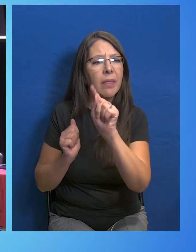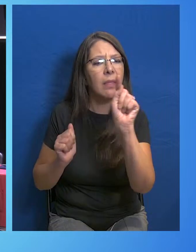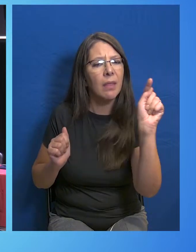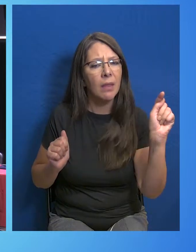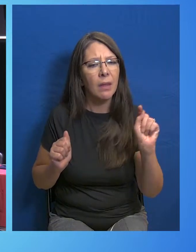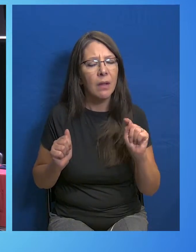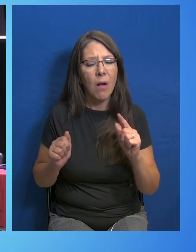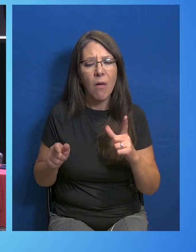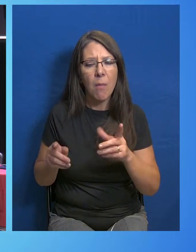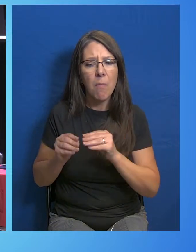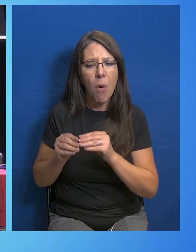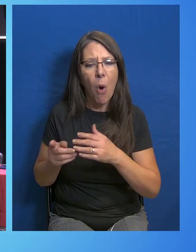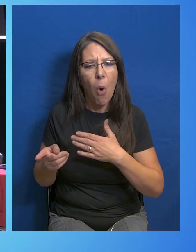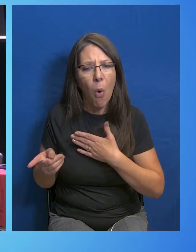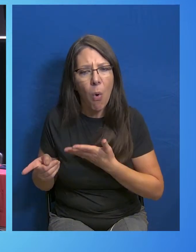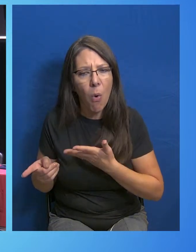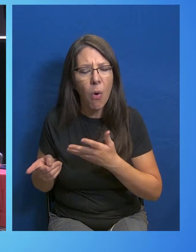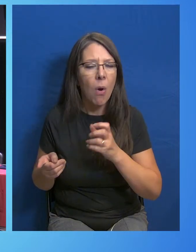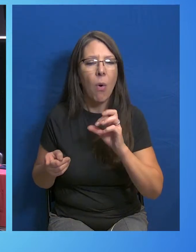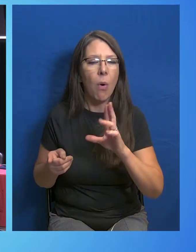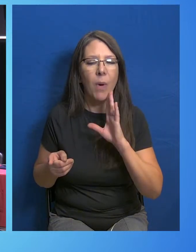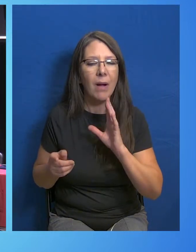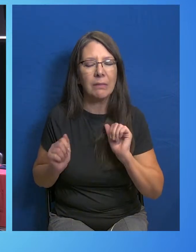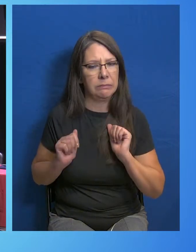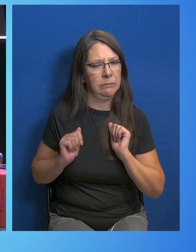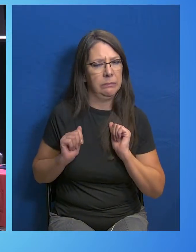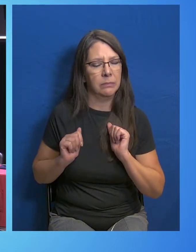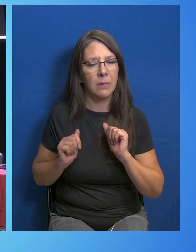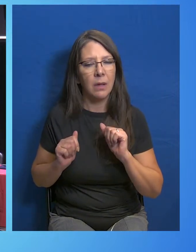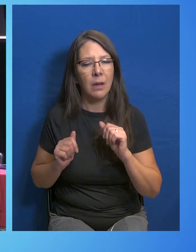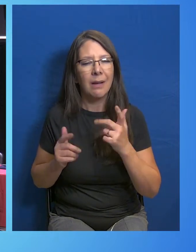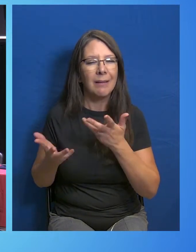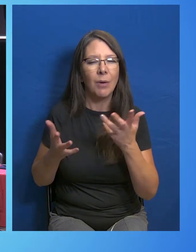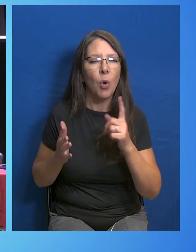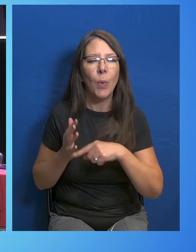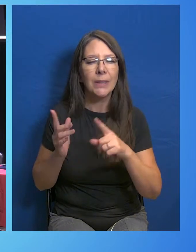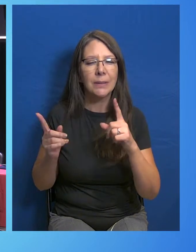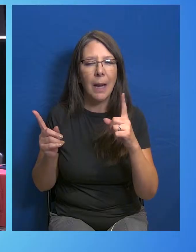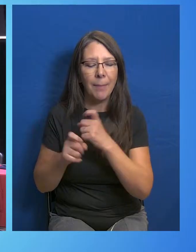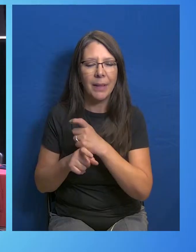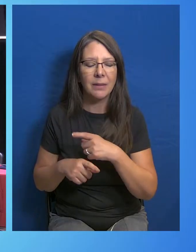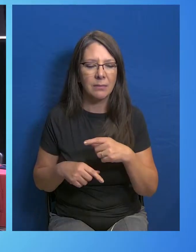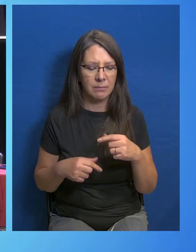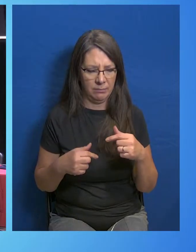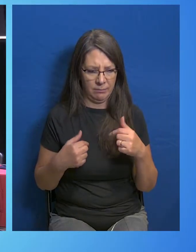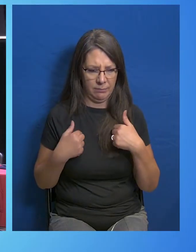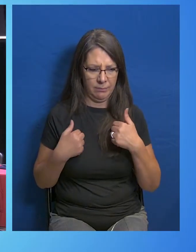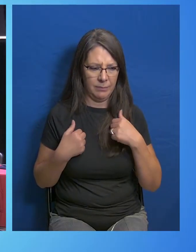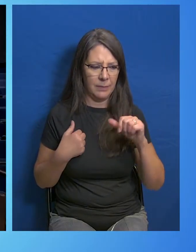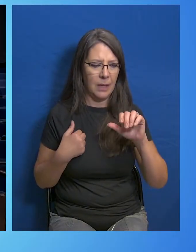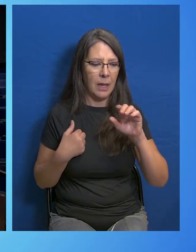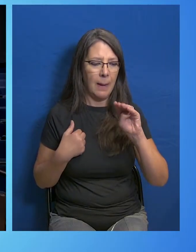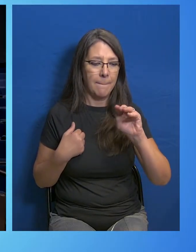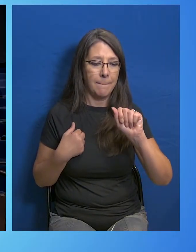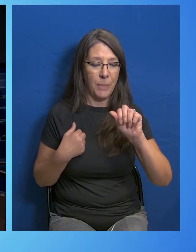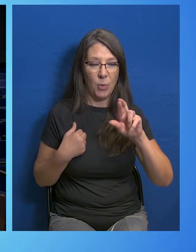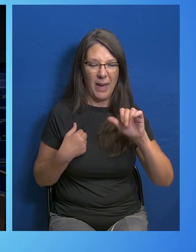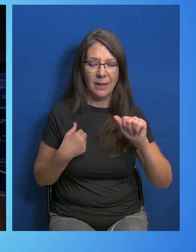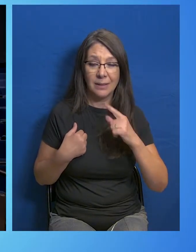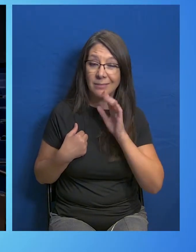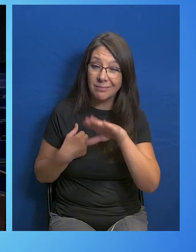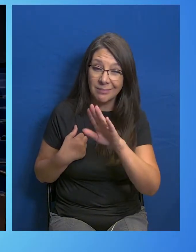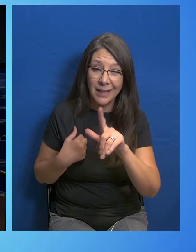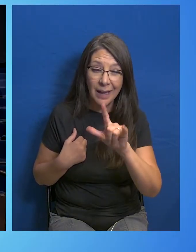to current? Is it unusual or is it fairly common? Linda, you're asking me to look into a crystal ball.